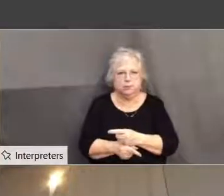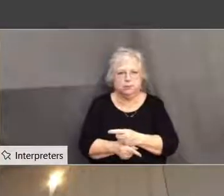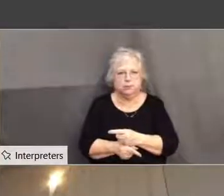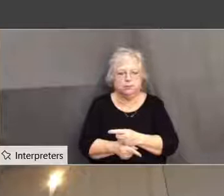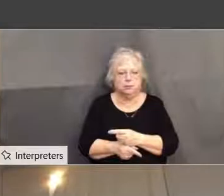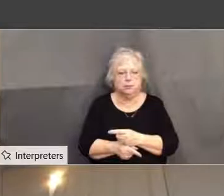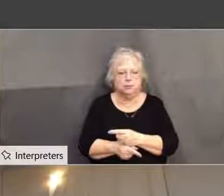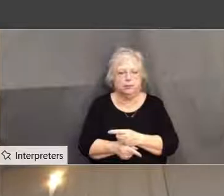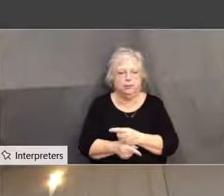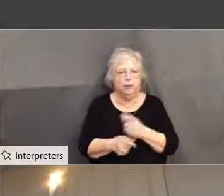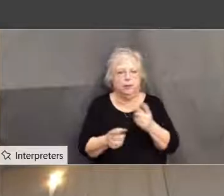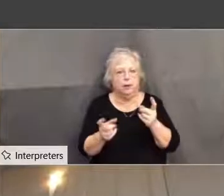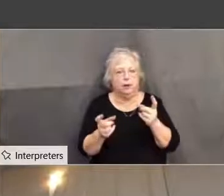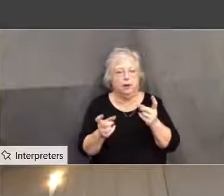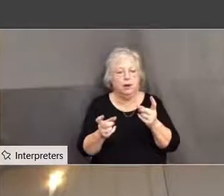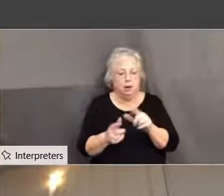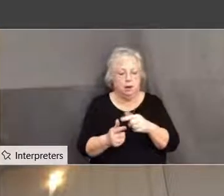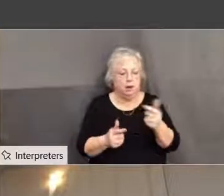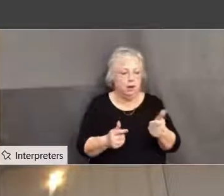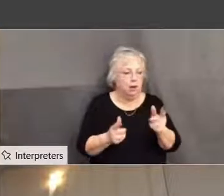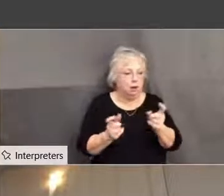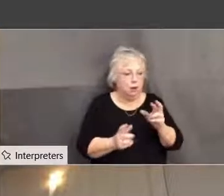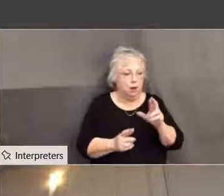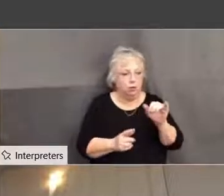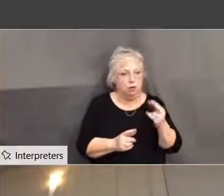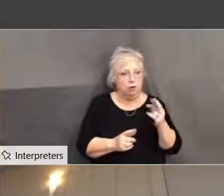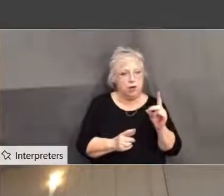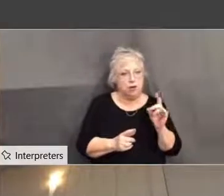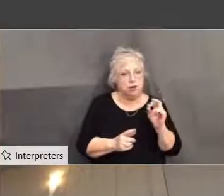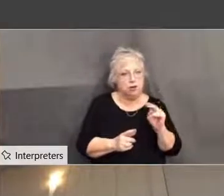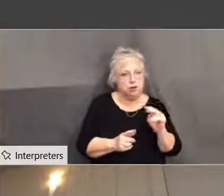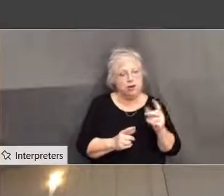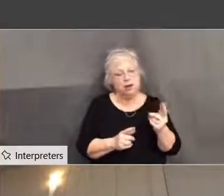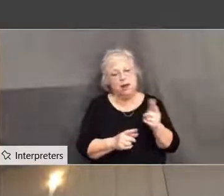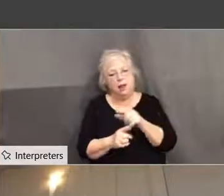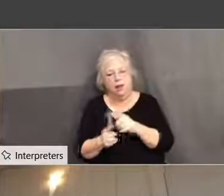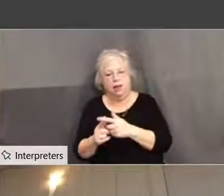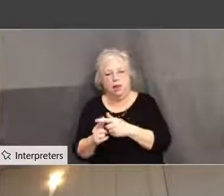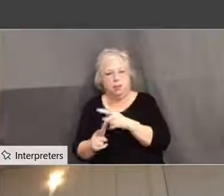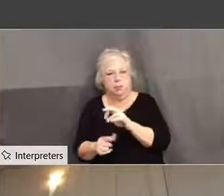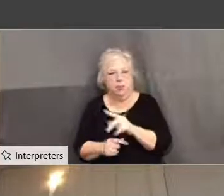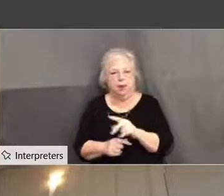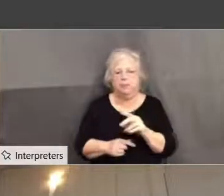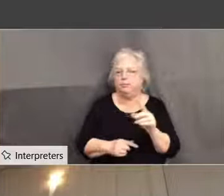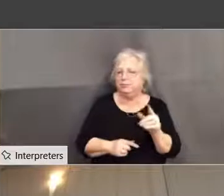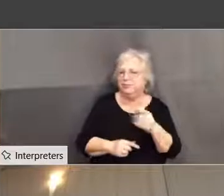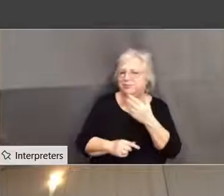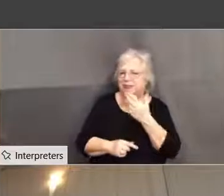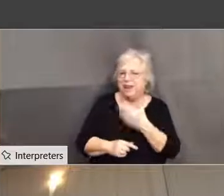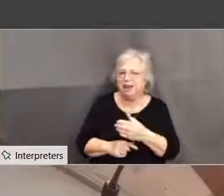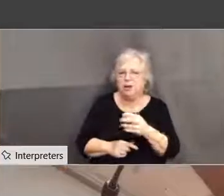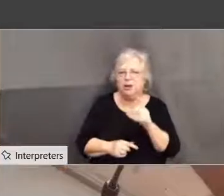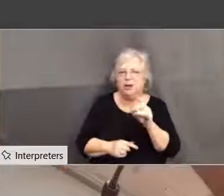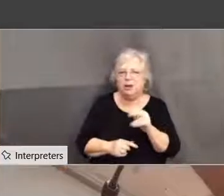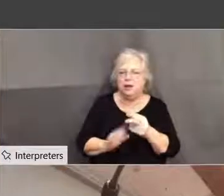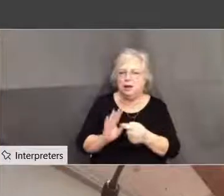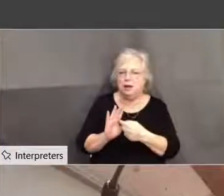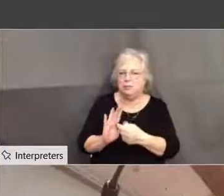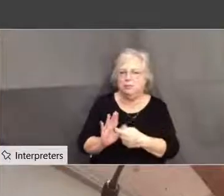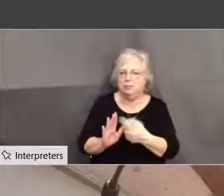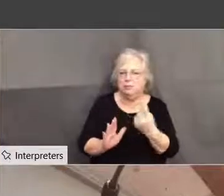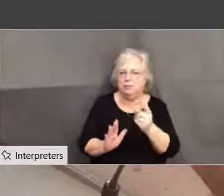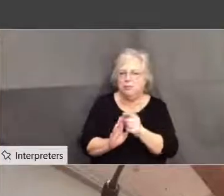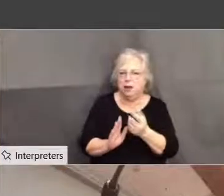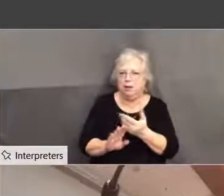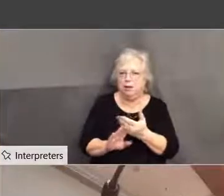Director Richardson, then Director Peck. Thank you, Mr. Mayor. As Dean pointed out a minute ago, a lot